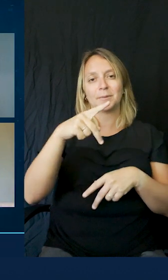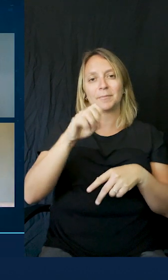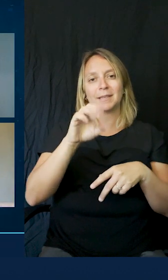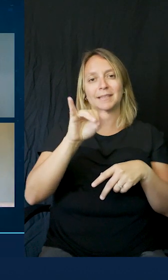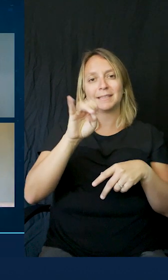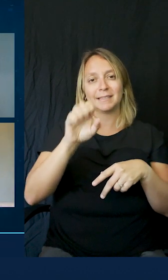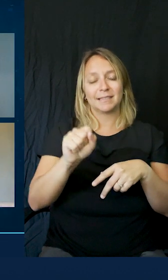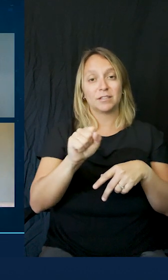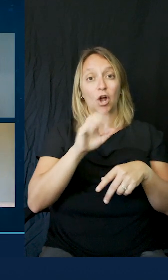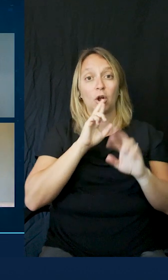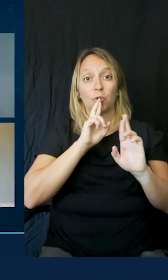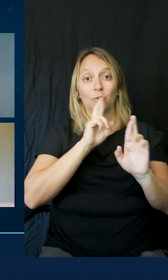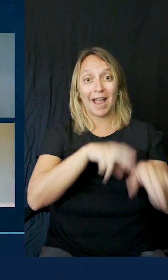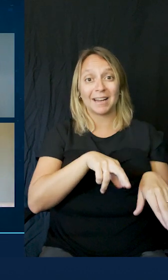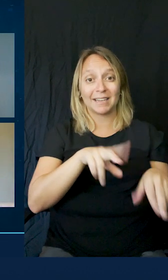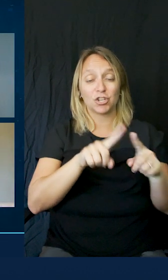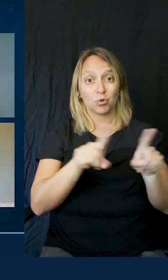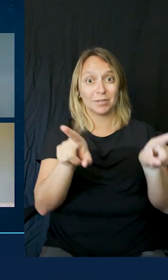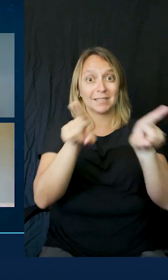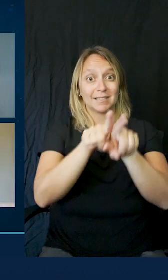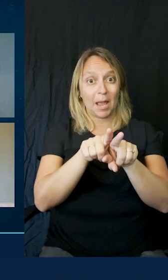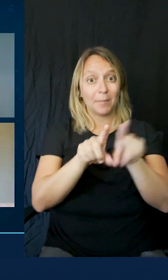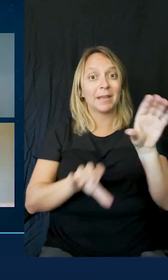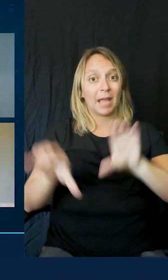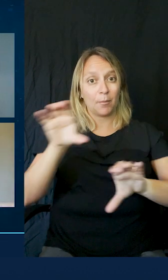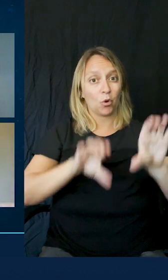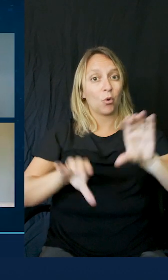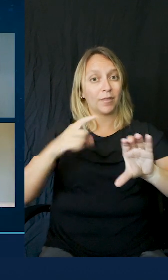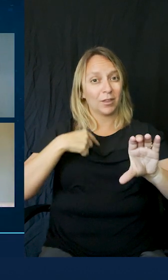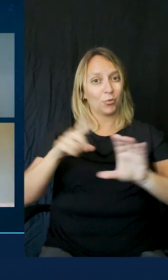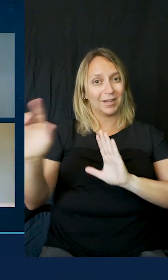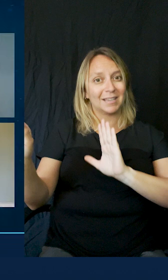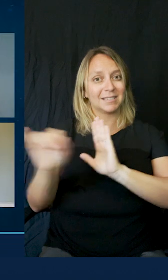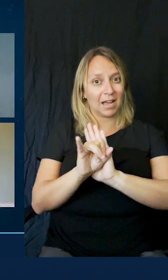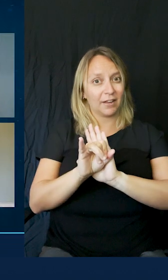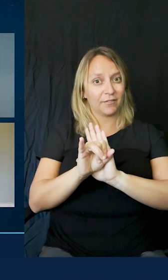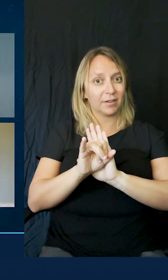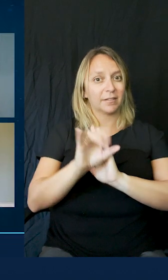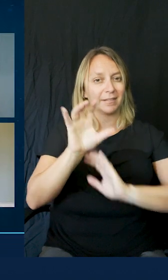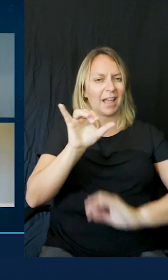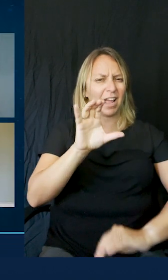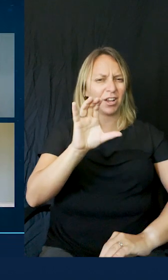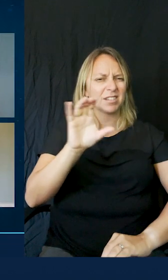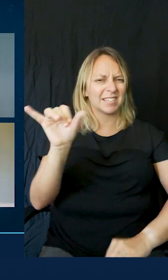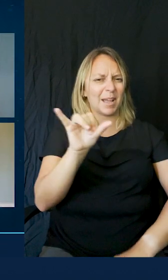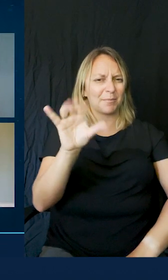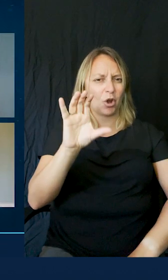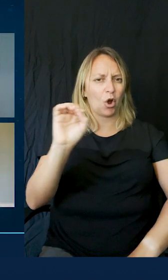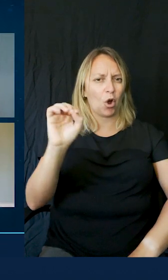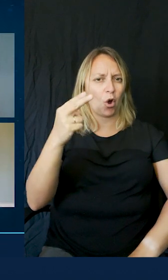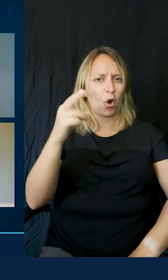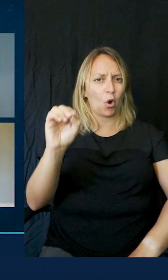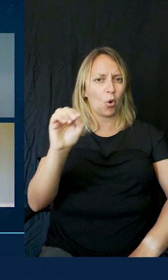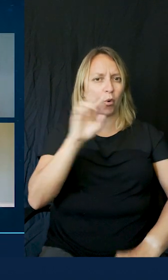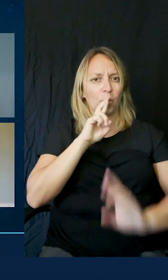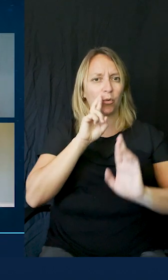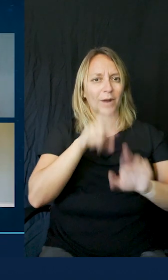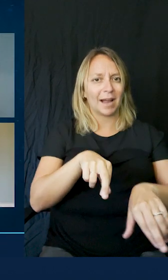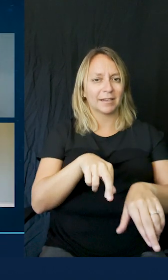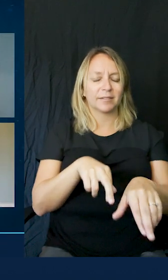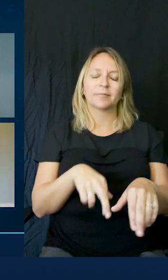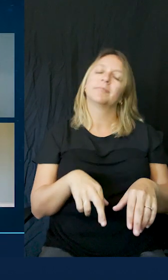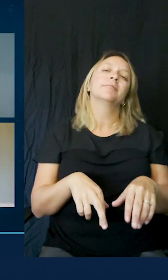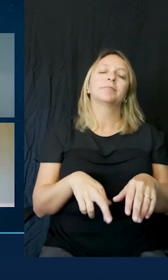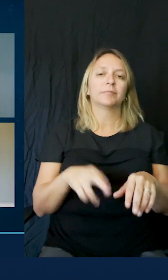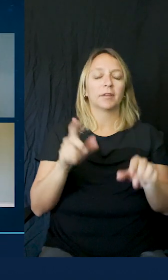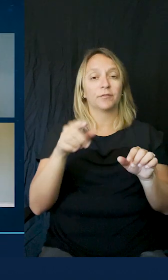are reacting to the same chemical we've identified that coho are reacting to. As you can imagine,